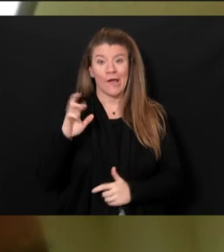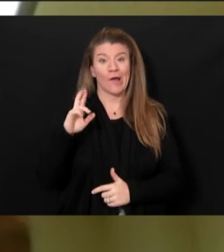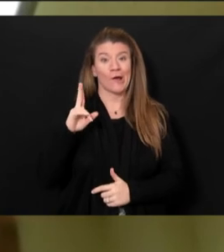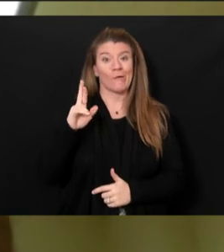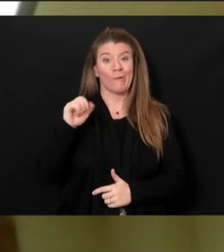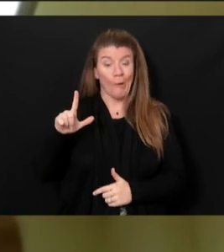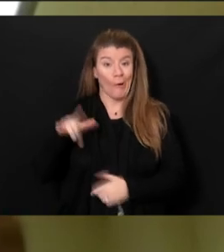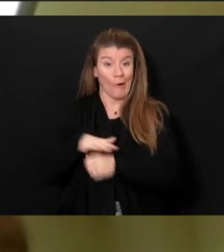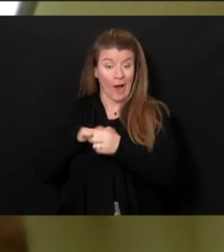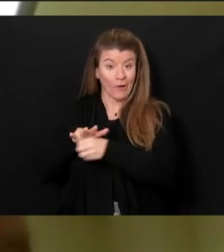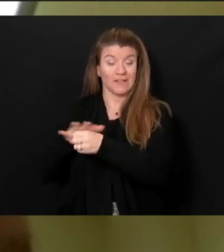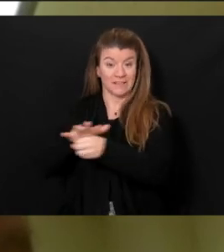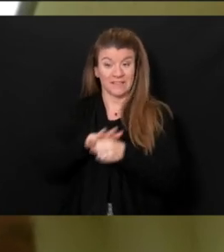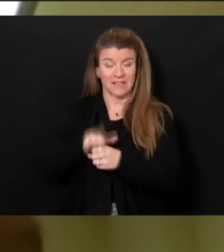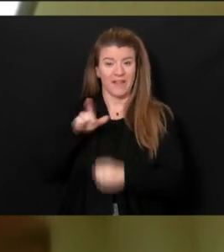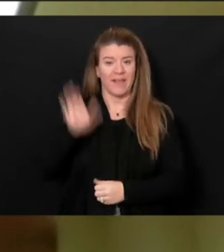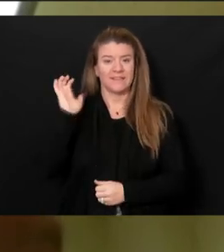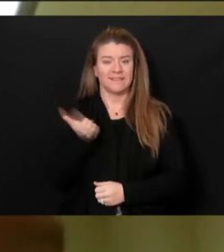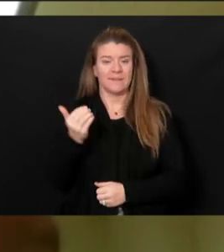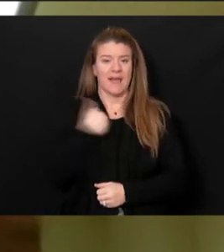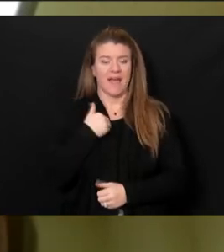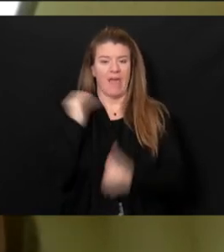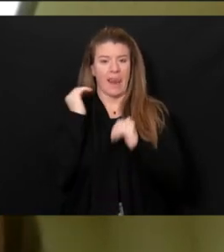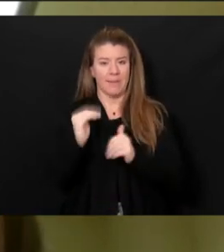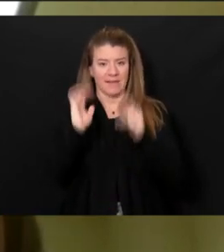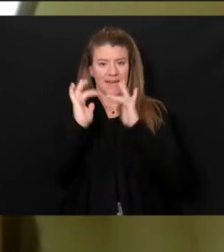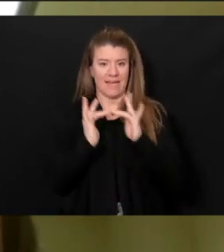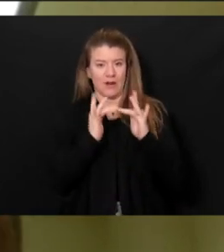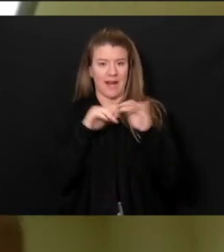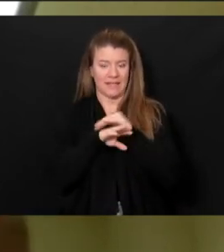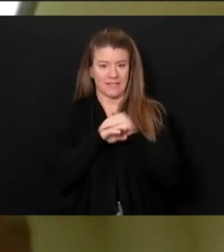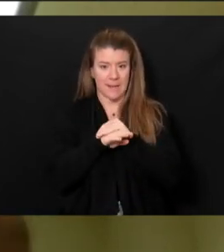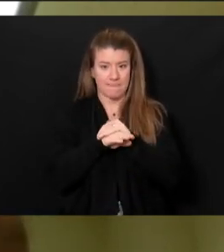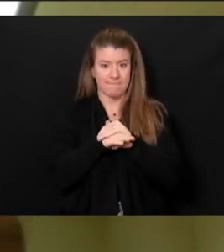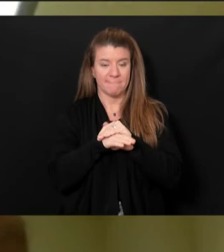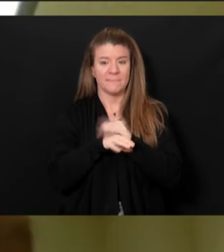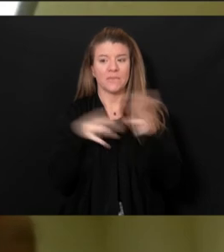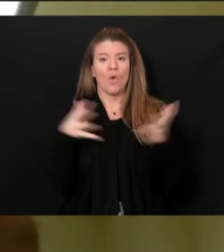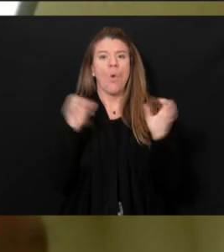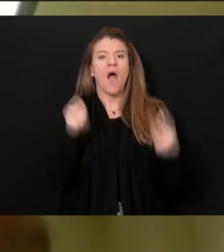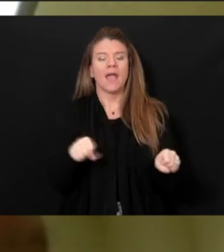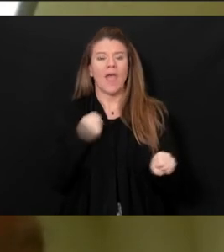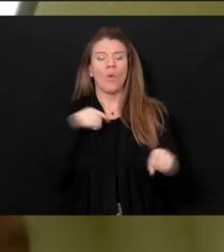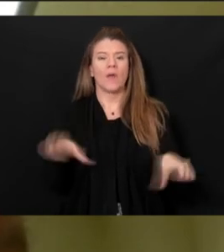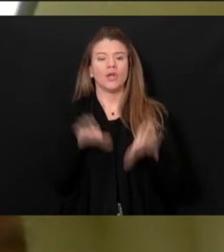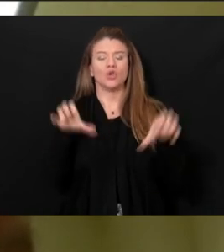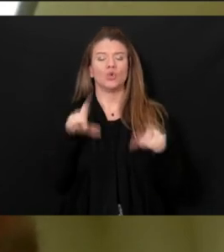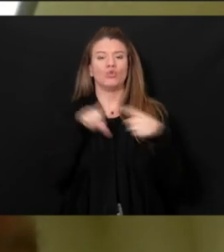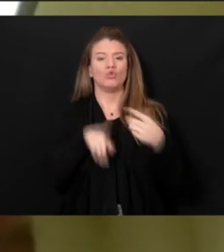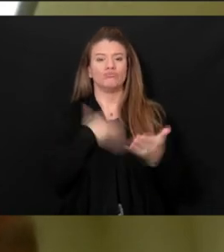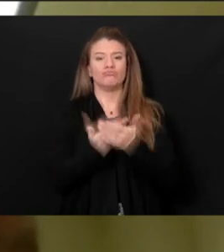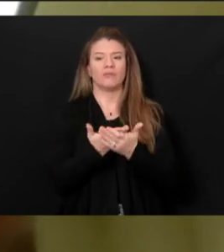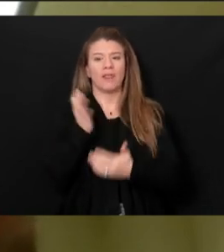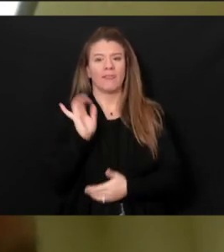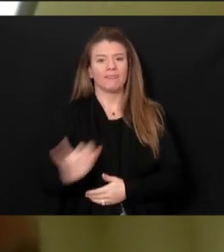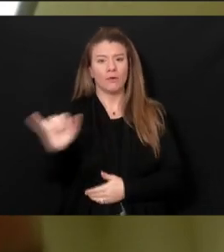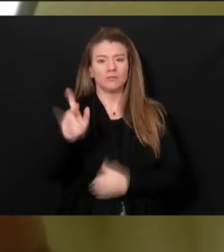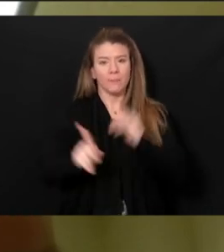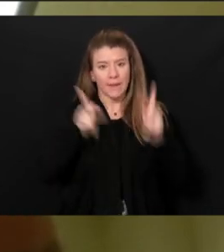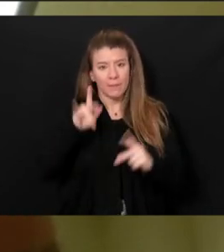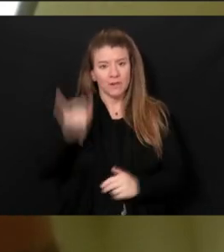have limited internet access. What can we do to reach people in these six